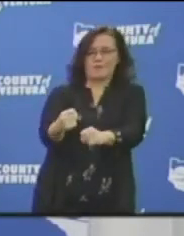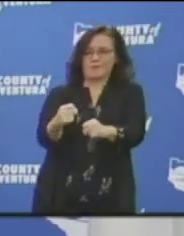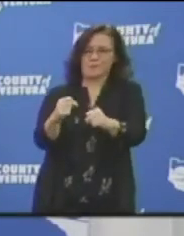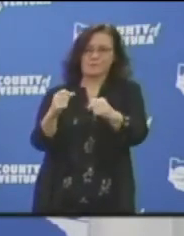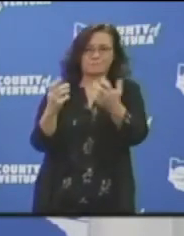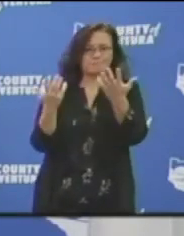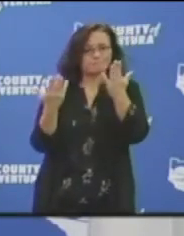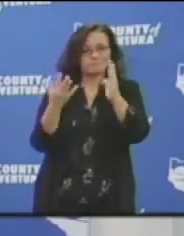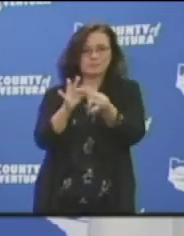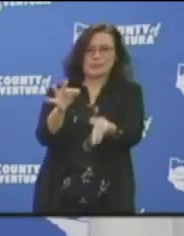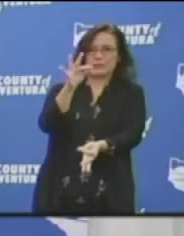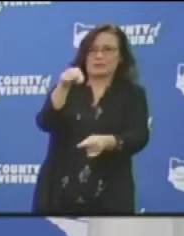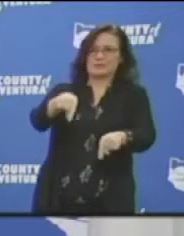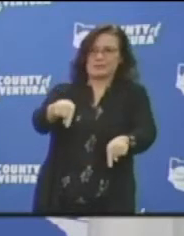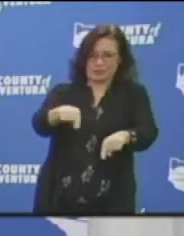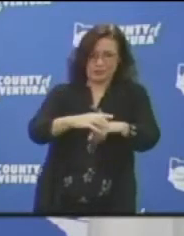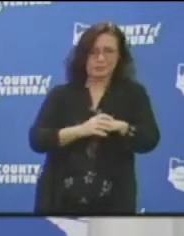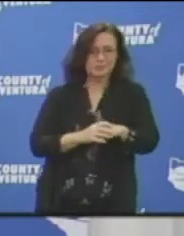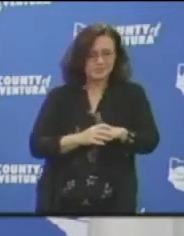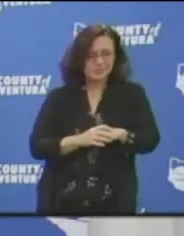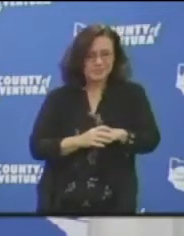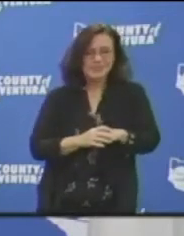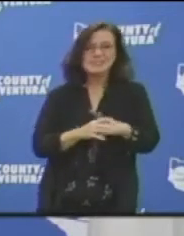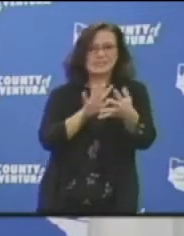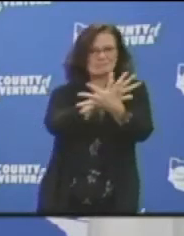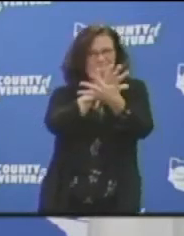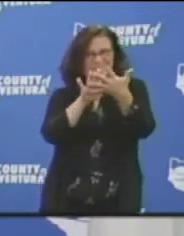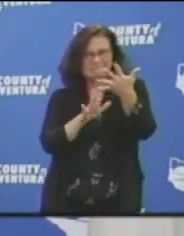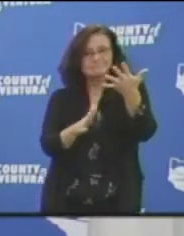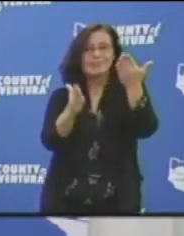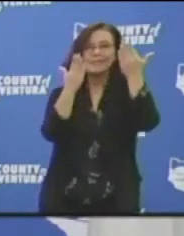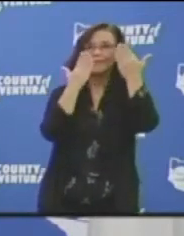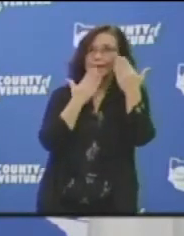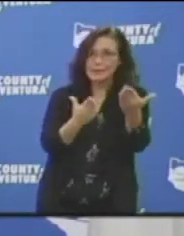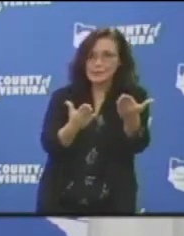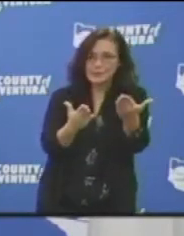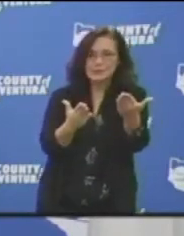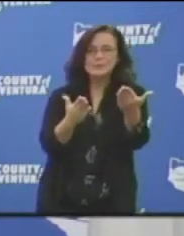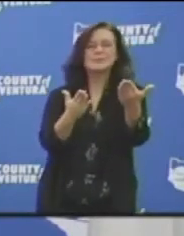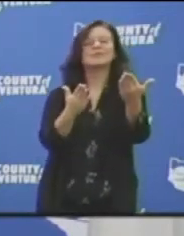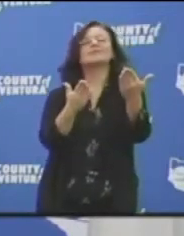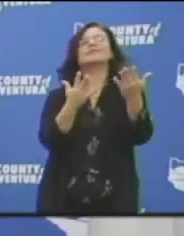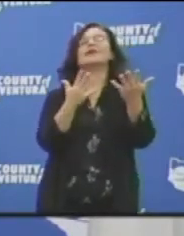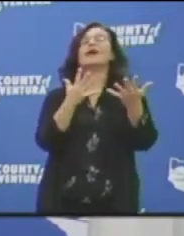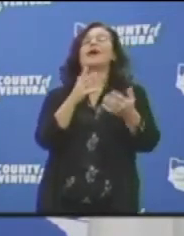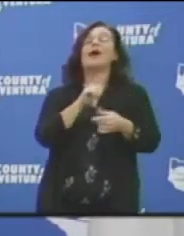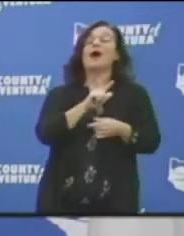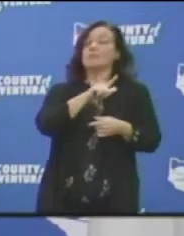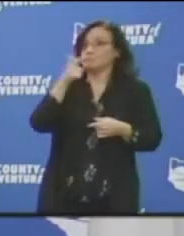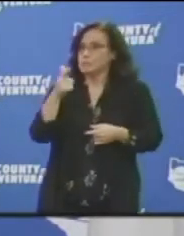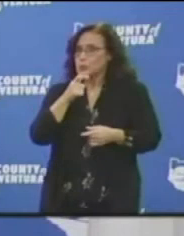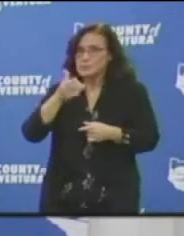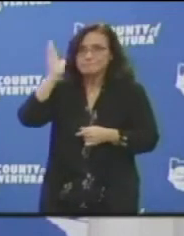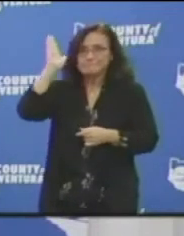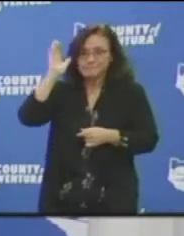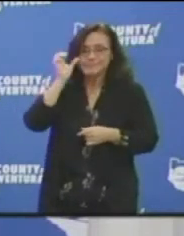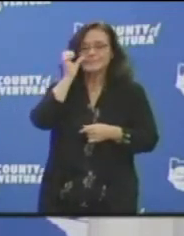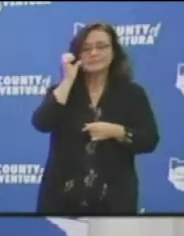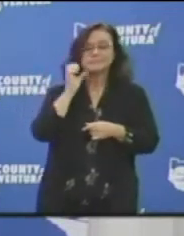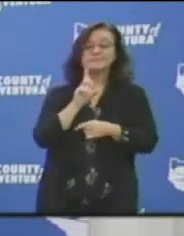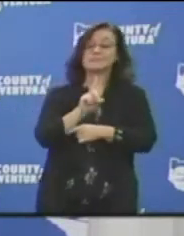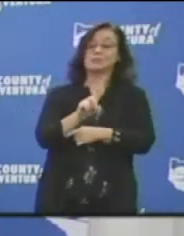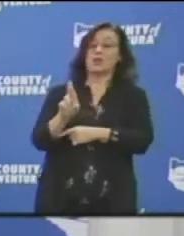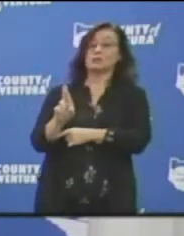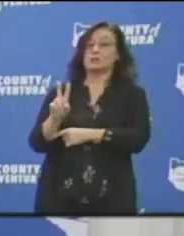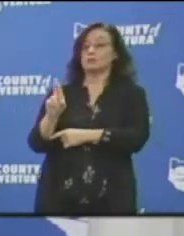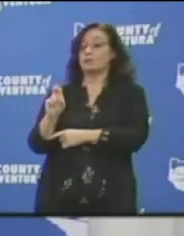thank everyone and also introduce to you our lineup for today. Dr. Robert Levin,